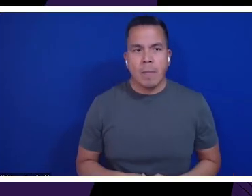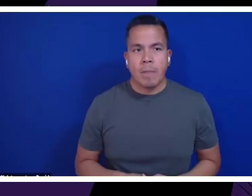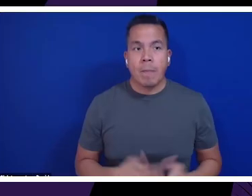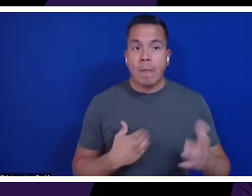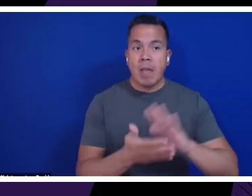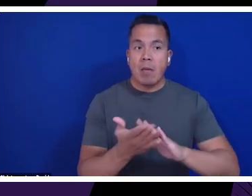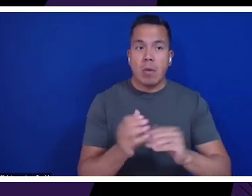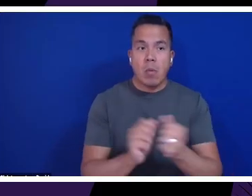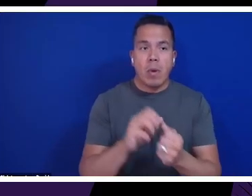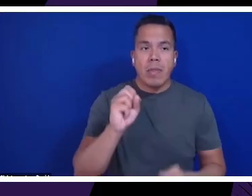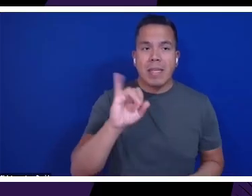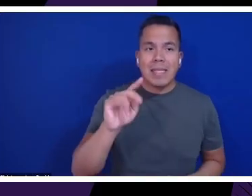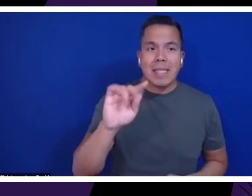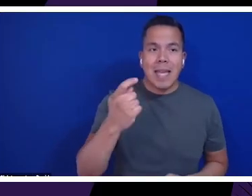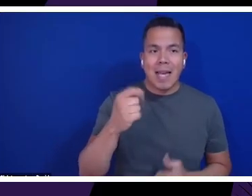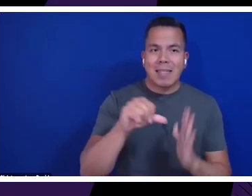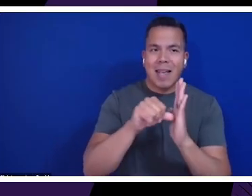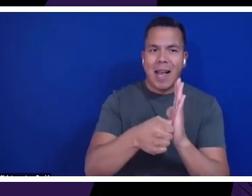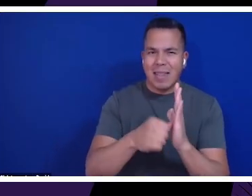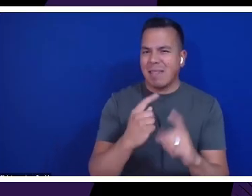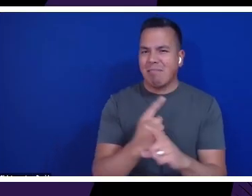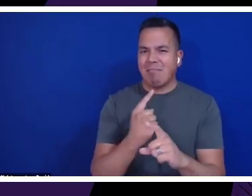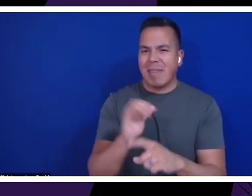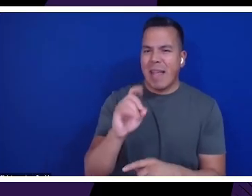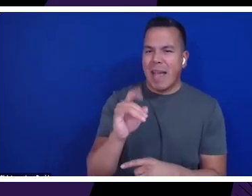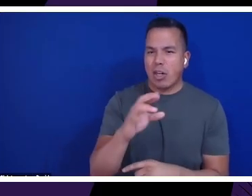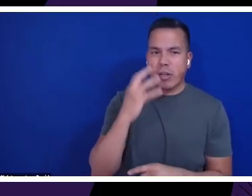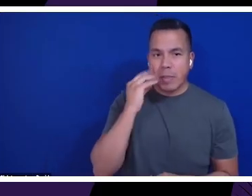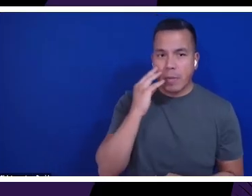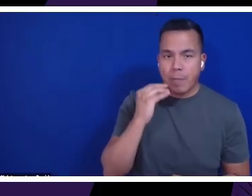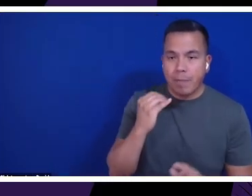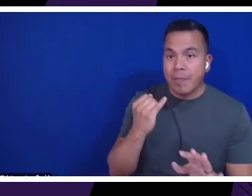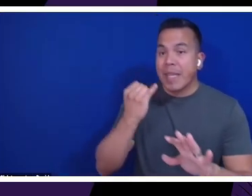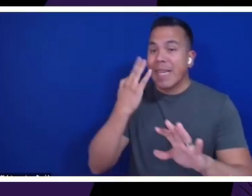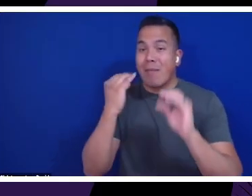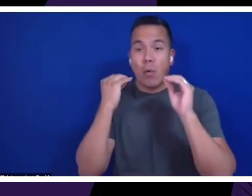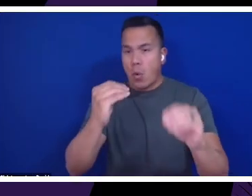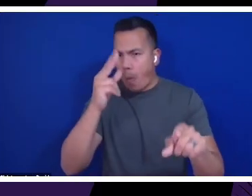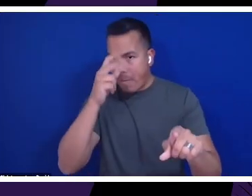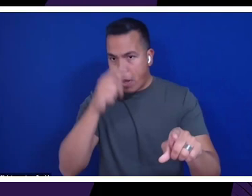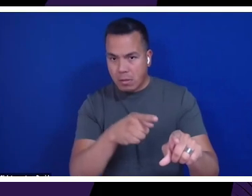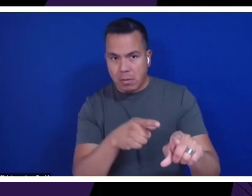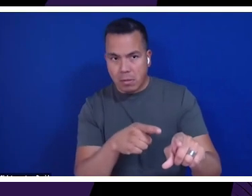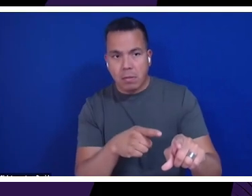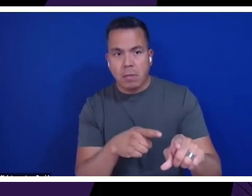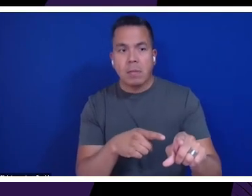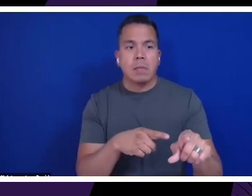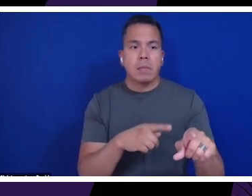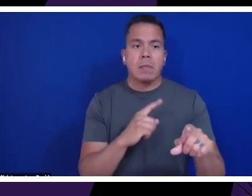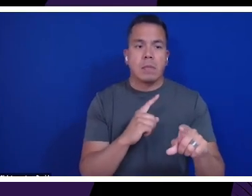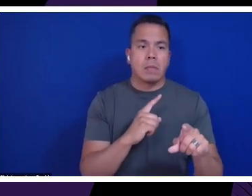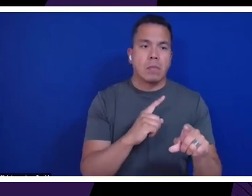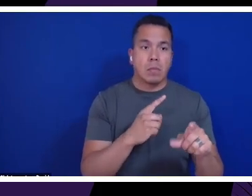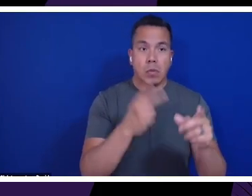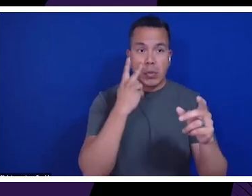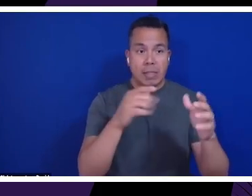syntax highlighting, the usual editor experience. If we hadn't introduced any bugs, that is, but fear not. As you can